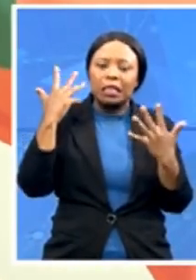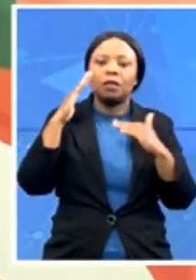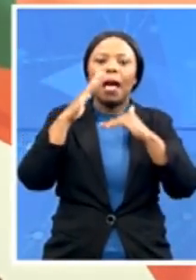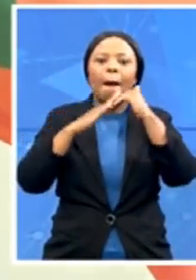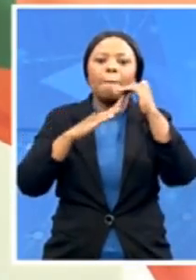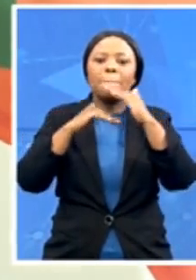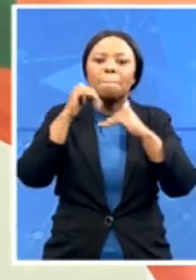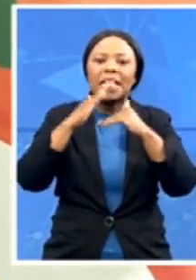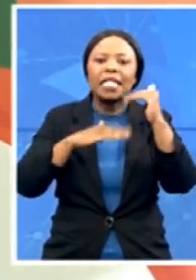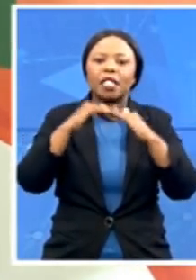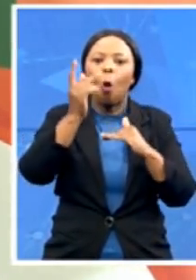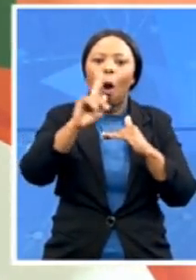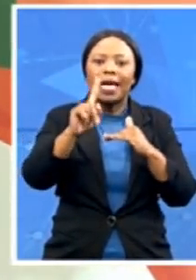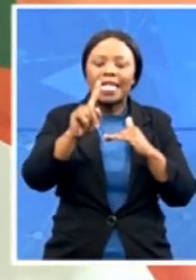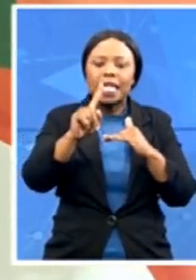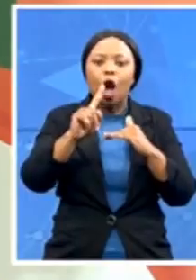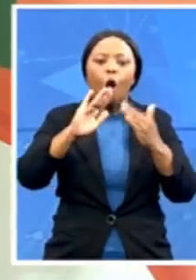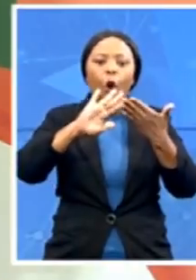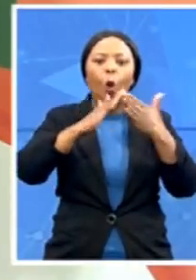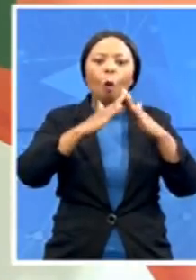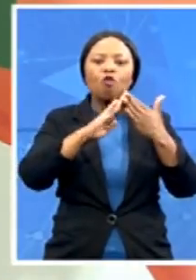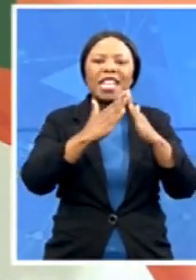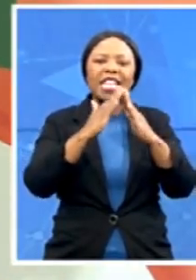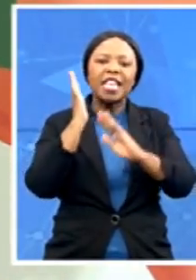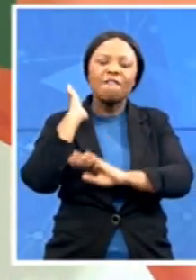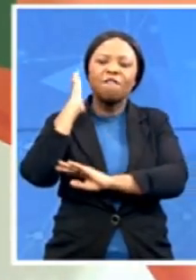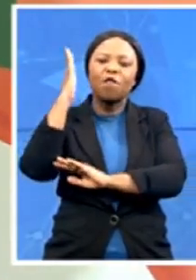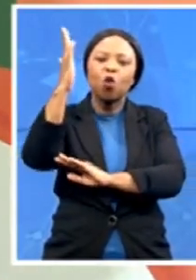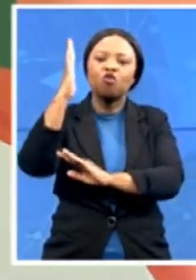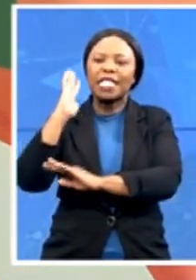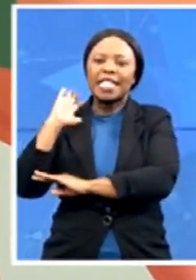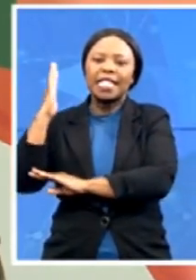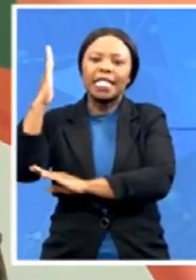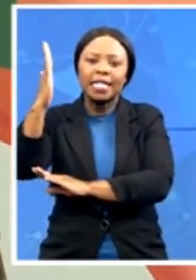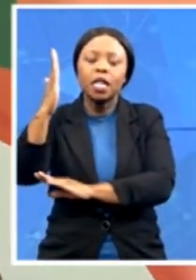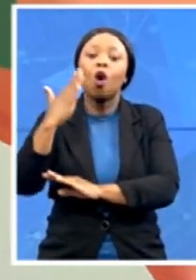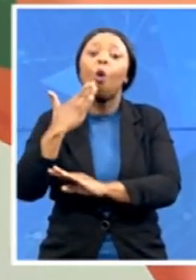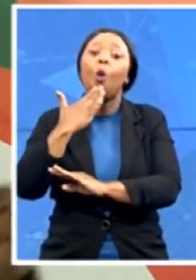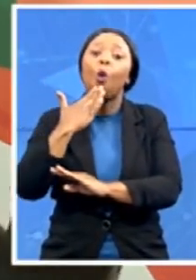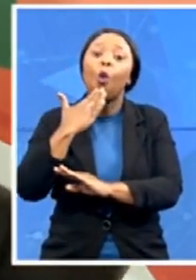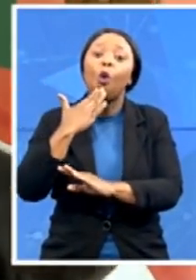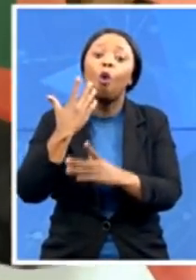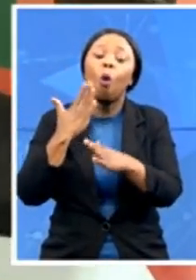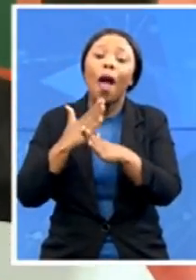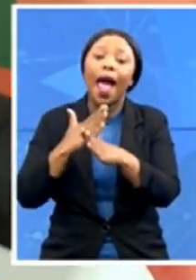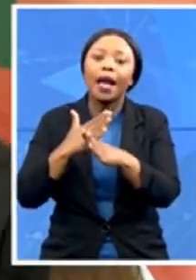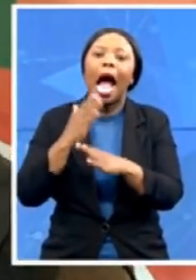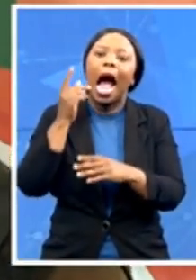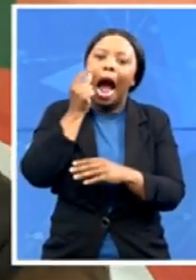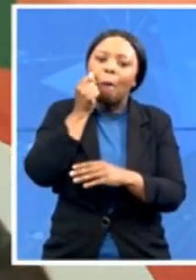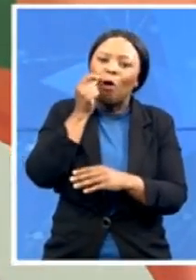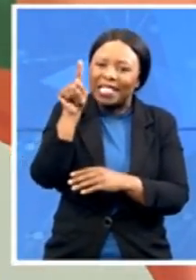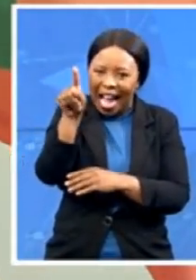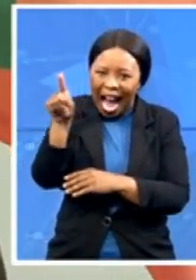foresting. Zizawuphinde kutyale kwahabatata umsebenzi. Community foresting izawuninceda xa